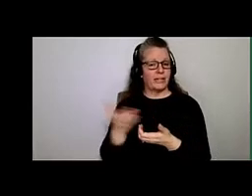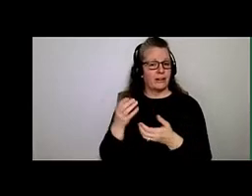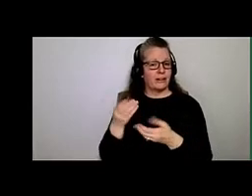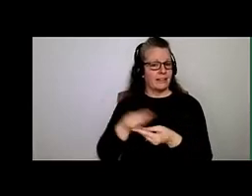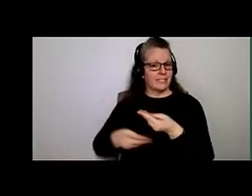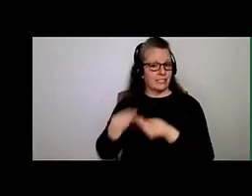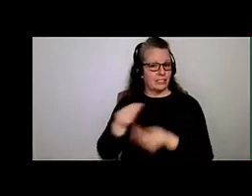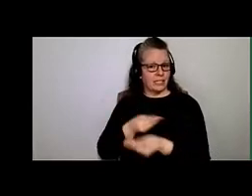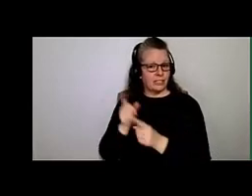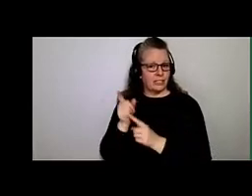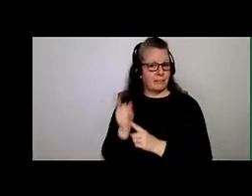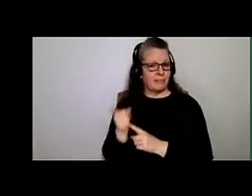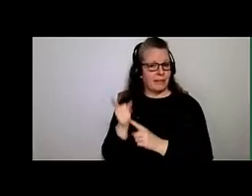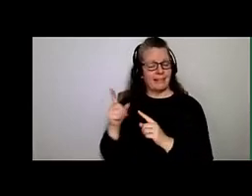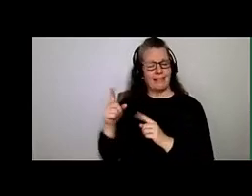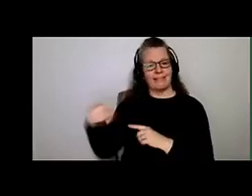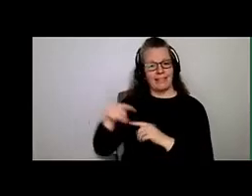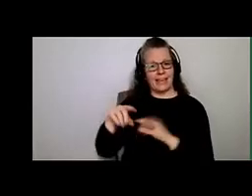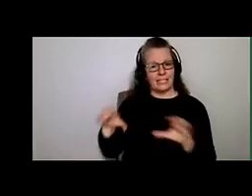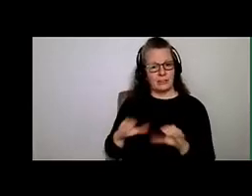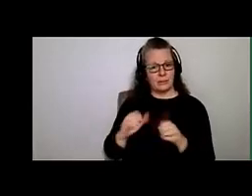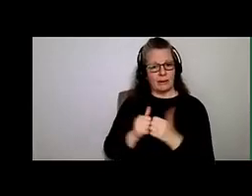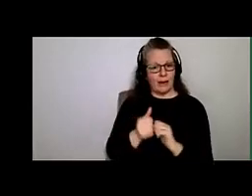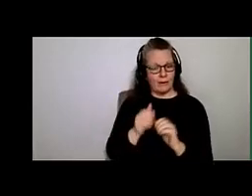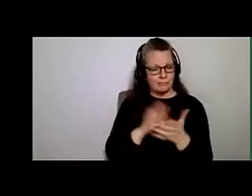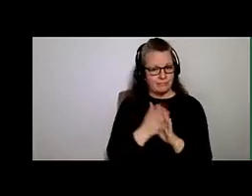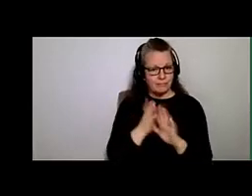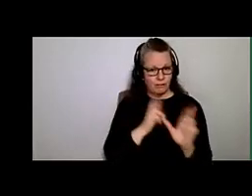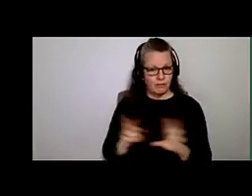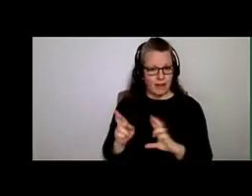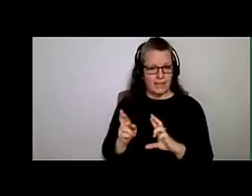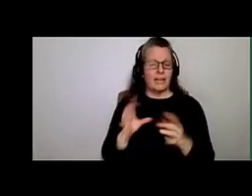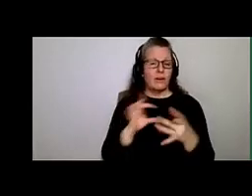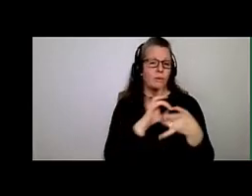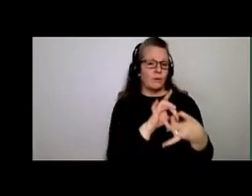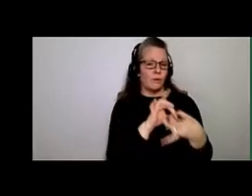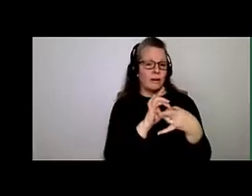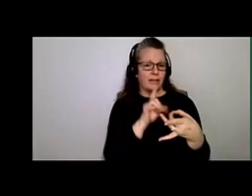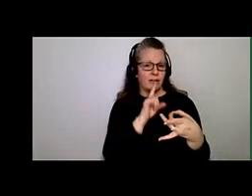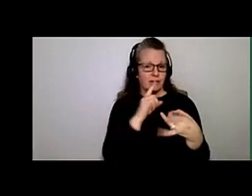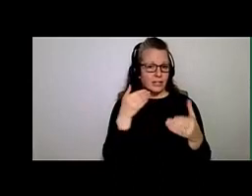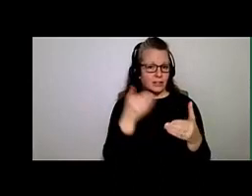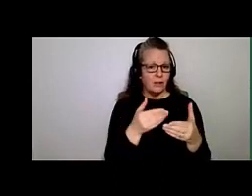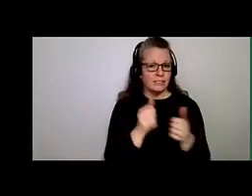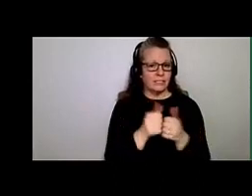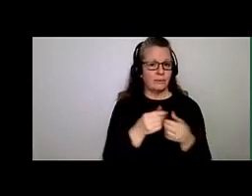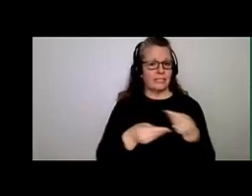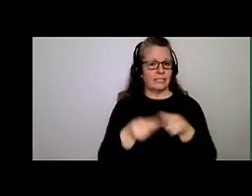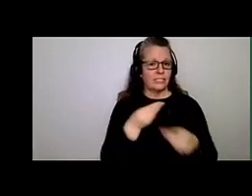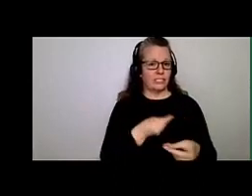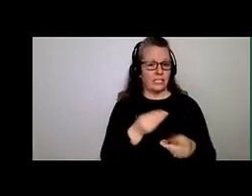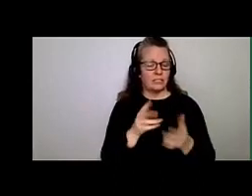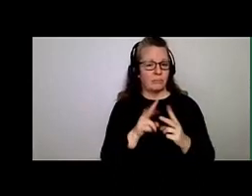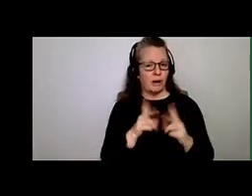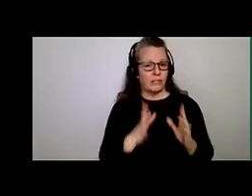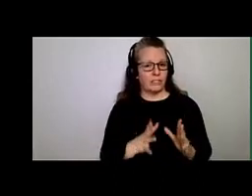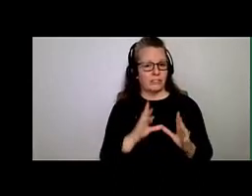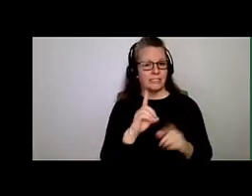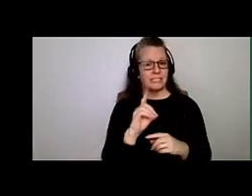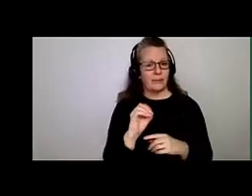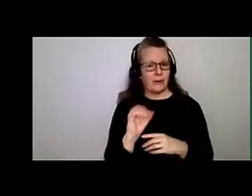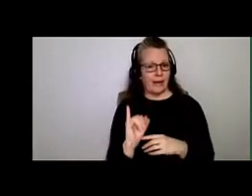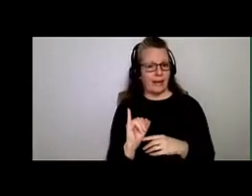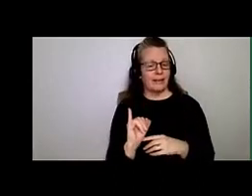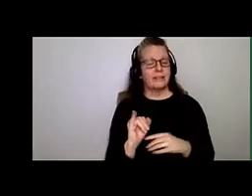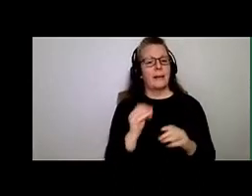minute about what they're doing to get ready. And we are coordinating very closely with our exchange partners, the Division of Insurance, to make sure